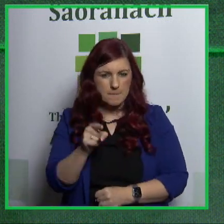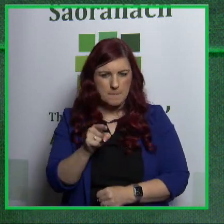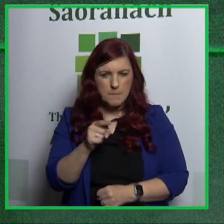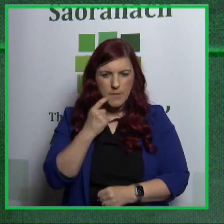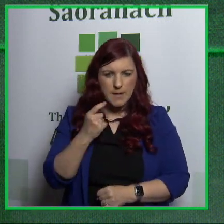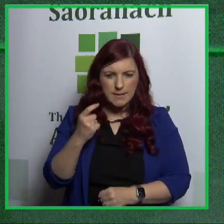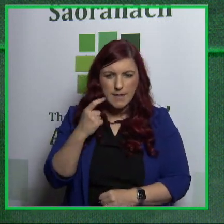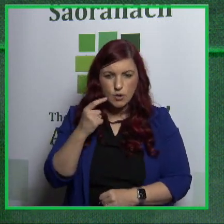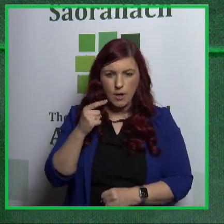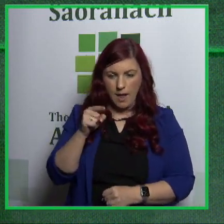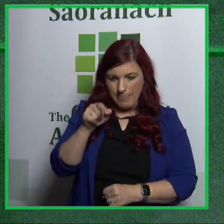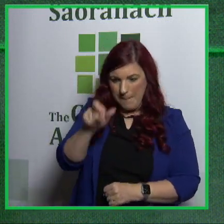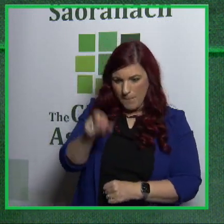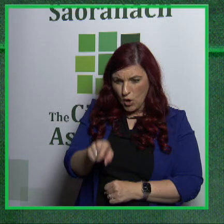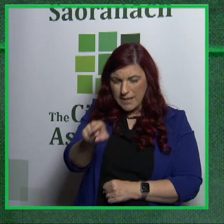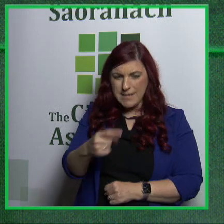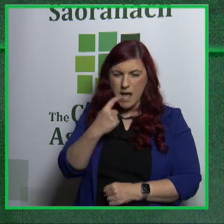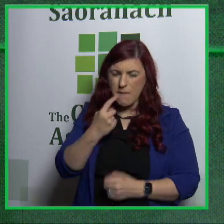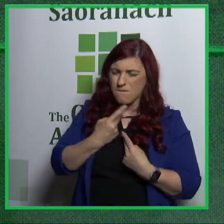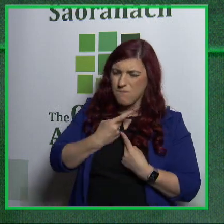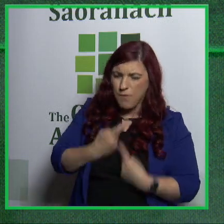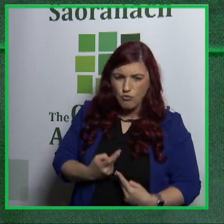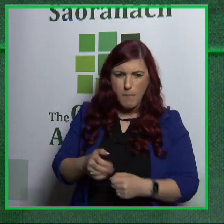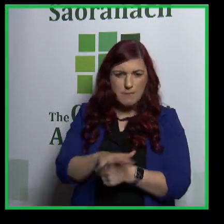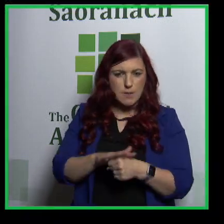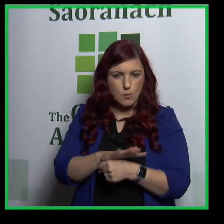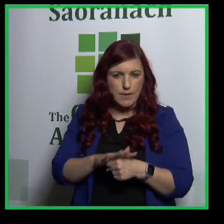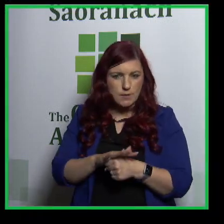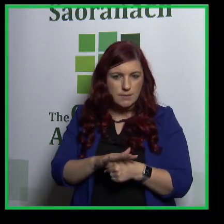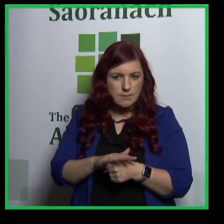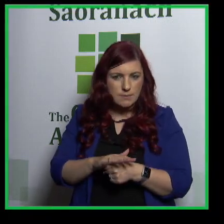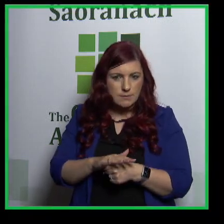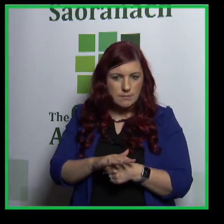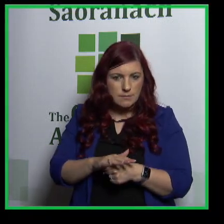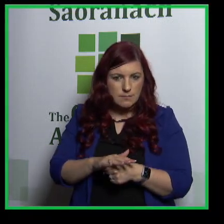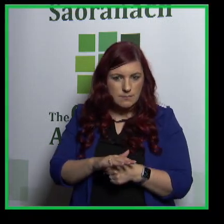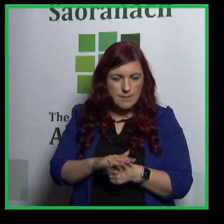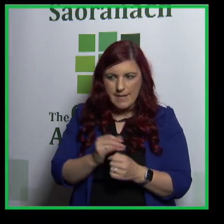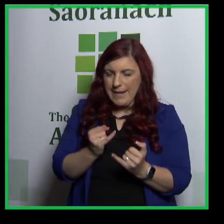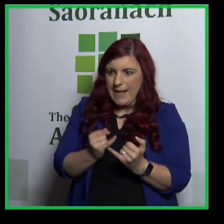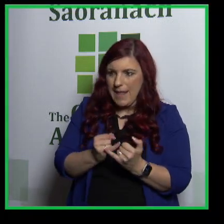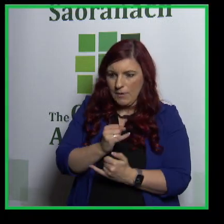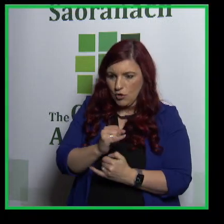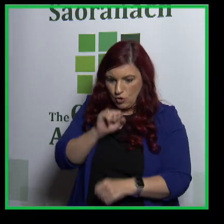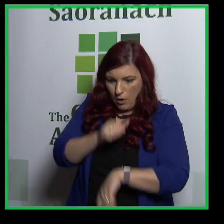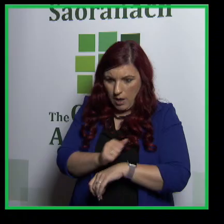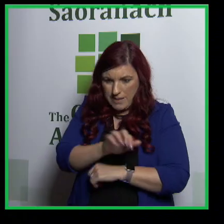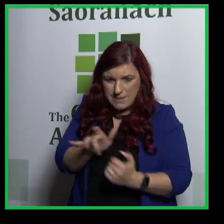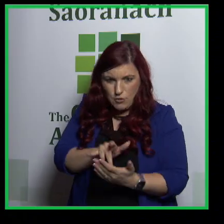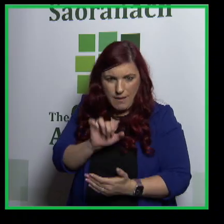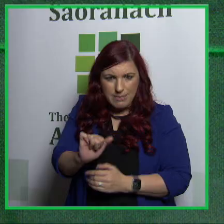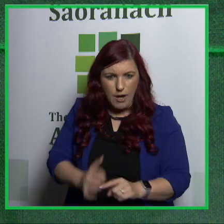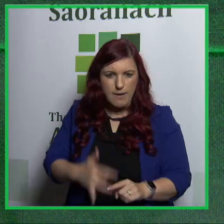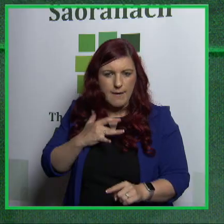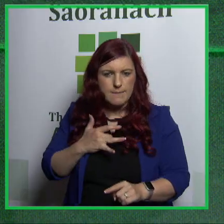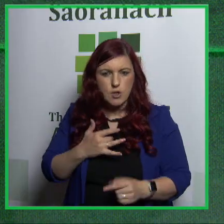absolute most vulnerable position that you can be in, and you're essentially in somebody's living room, the living room of their mind. So you don't want to be going in there with, you